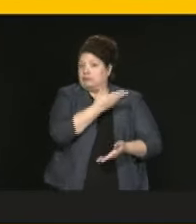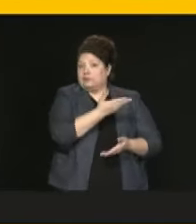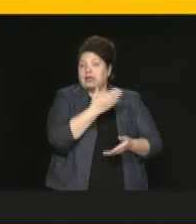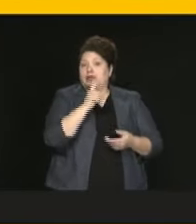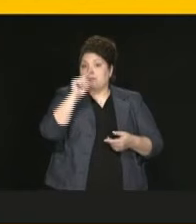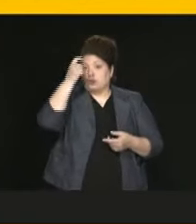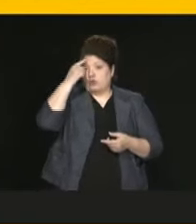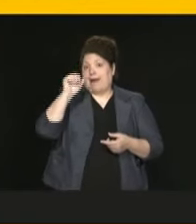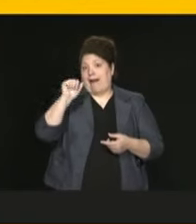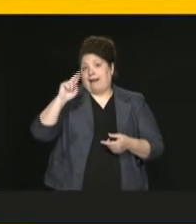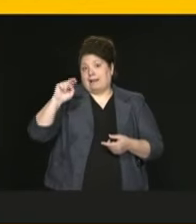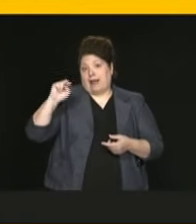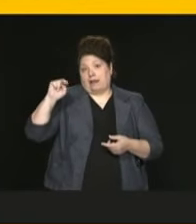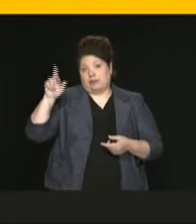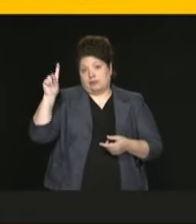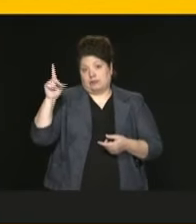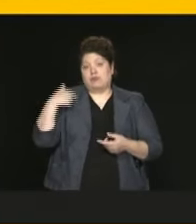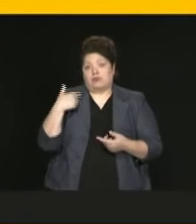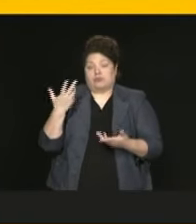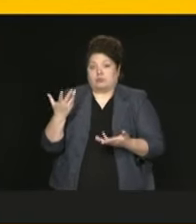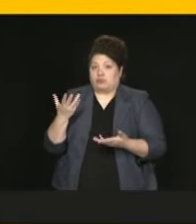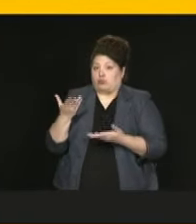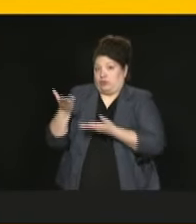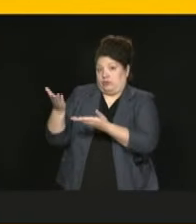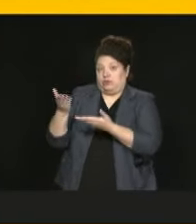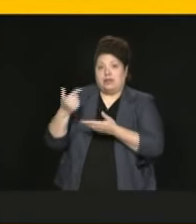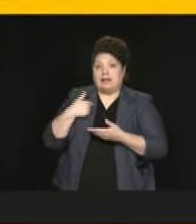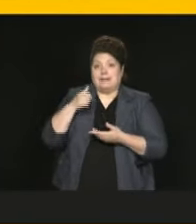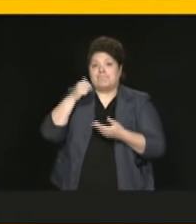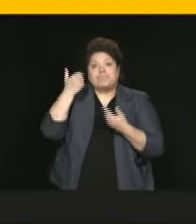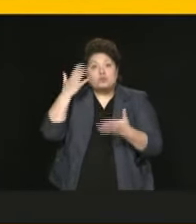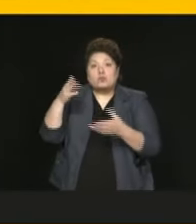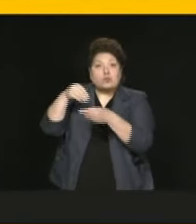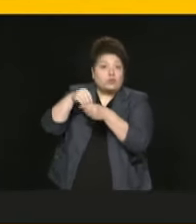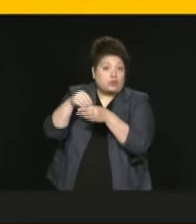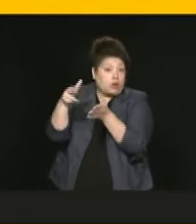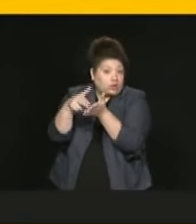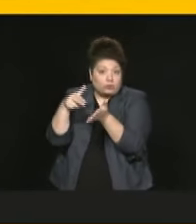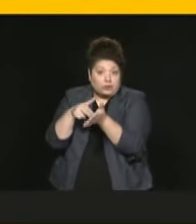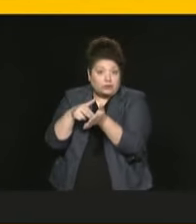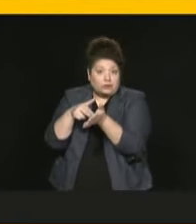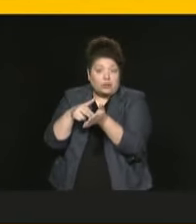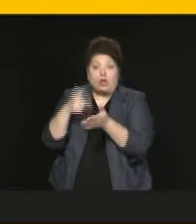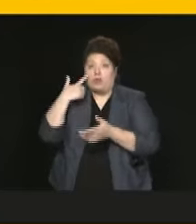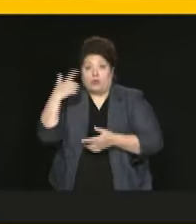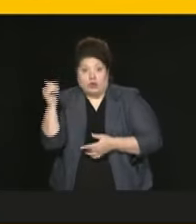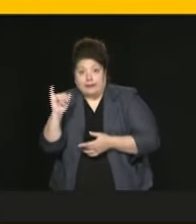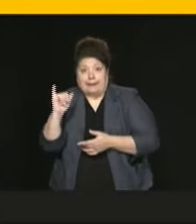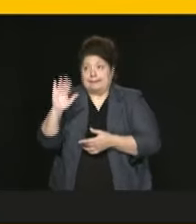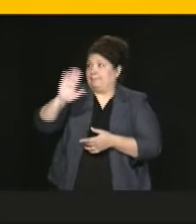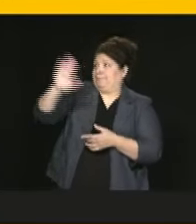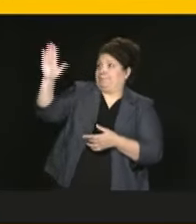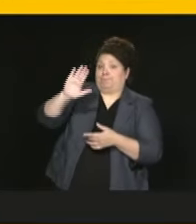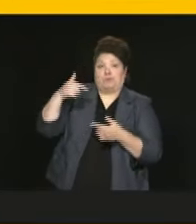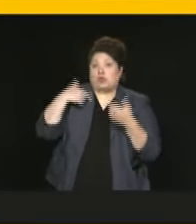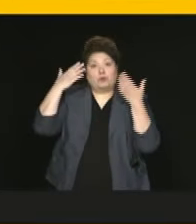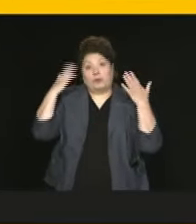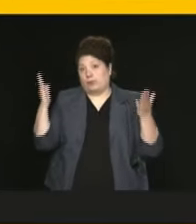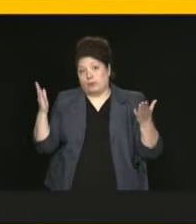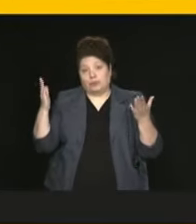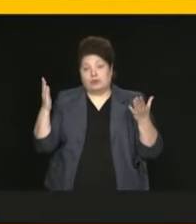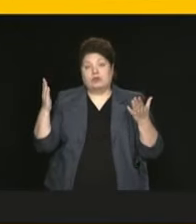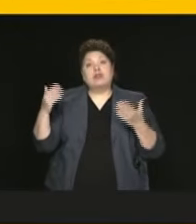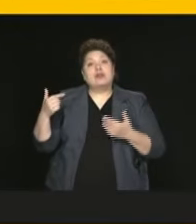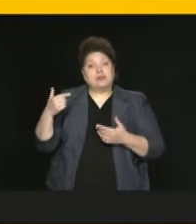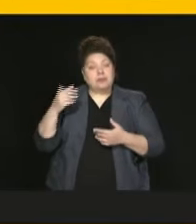contractual terms in between the parties, and I can't speak to that. But recognizing that what Dr.